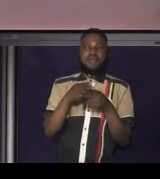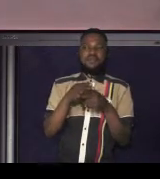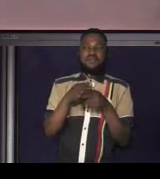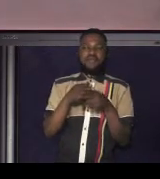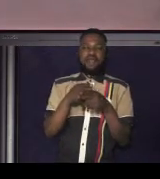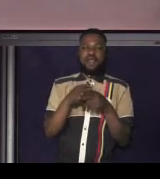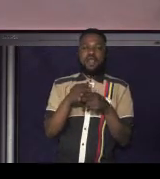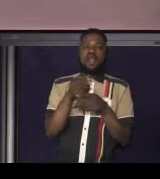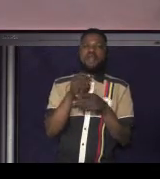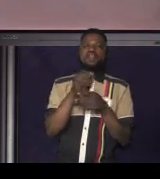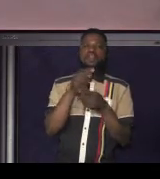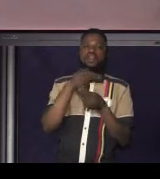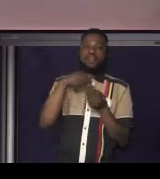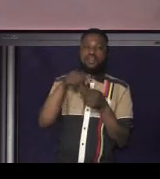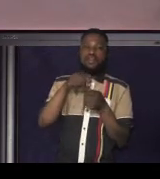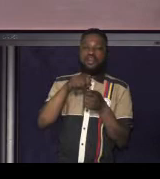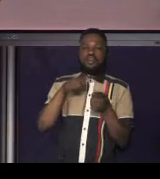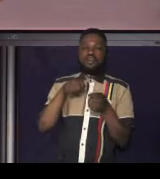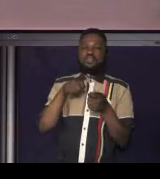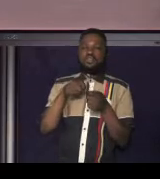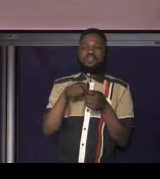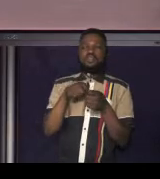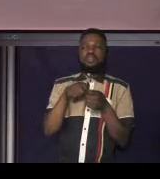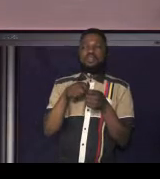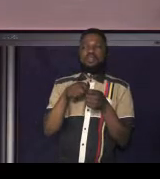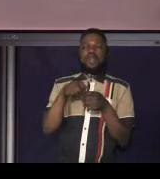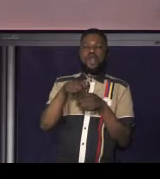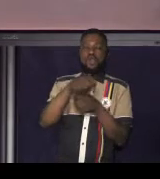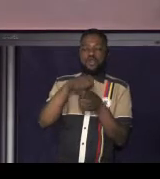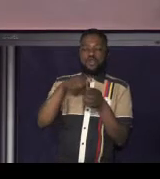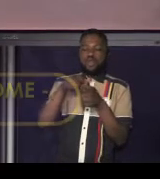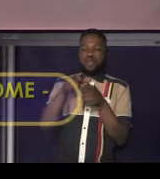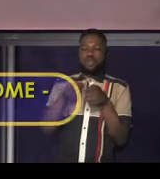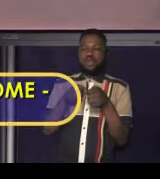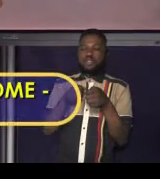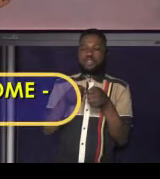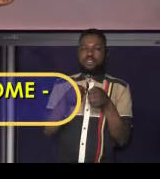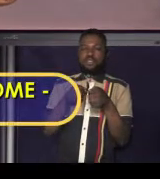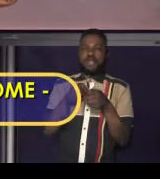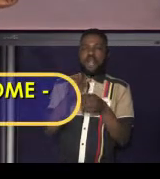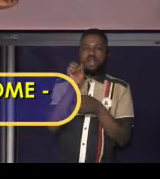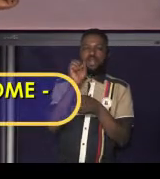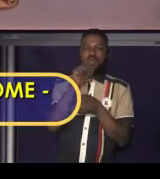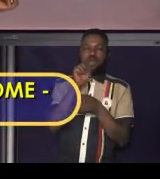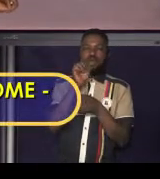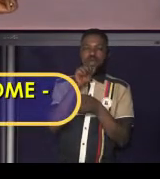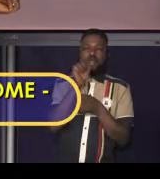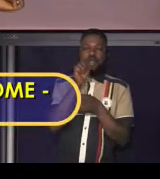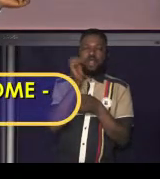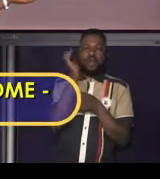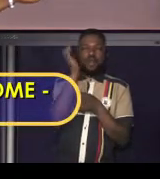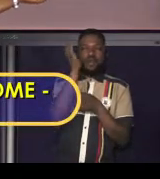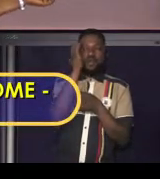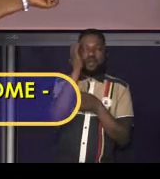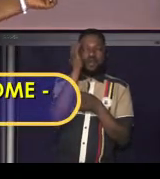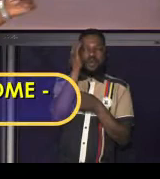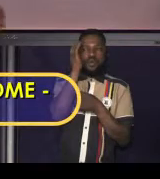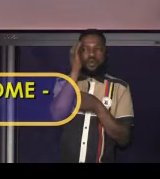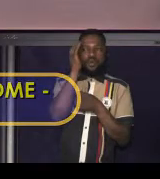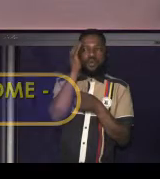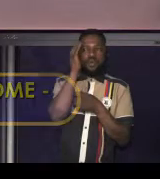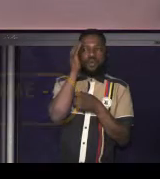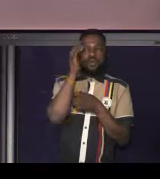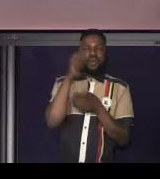Knife, not, K-N-O-T, yes, not, knock,